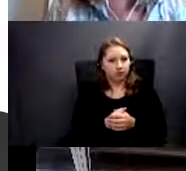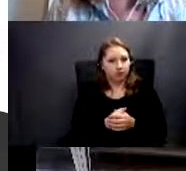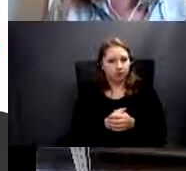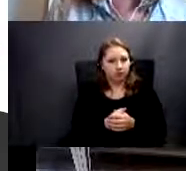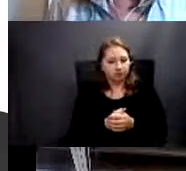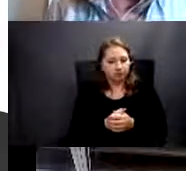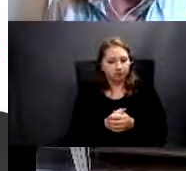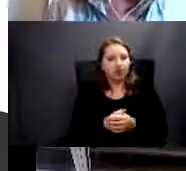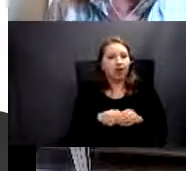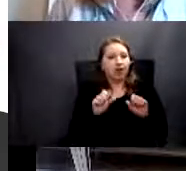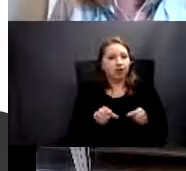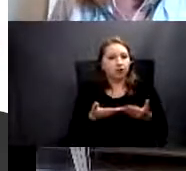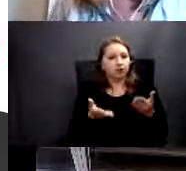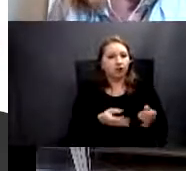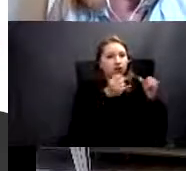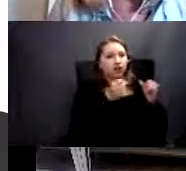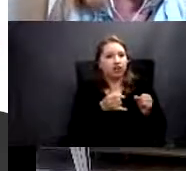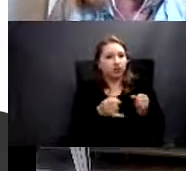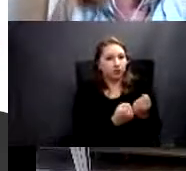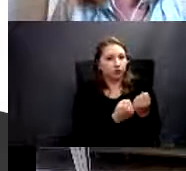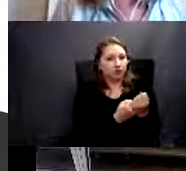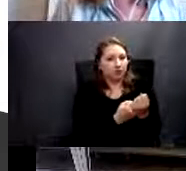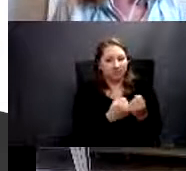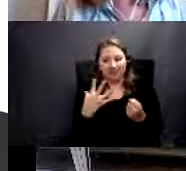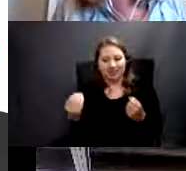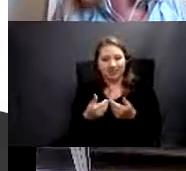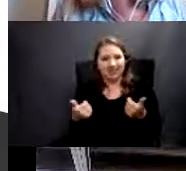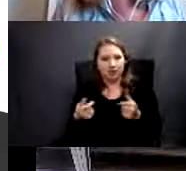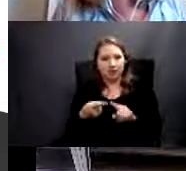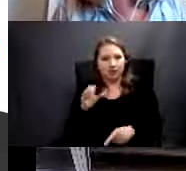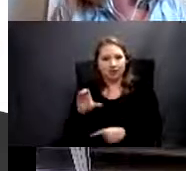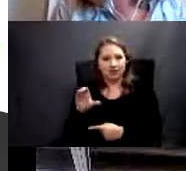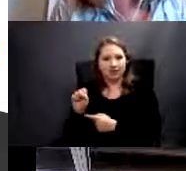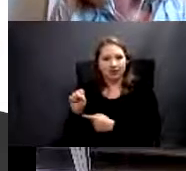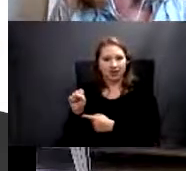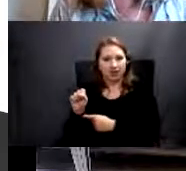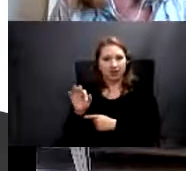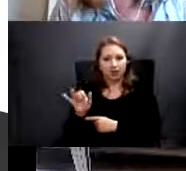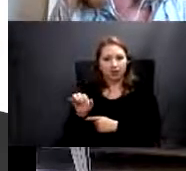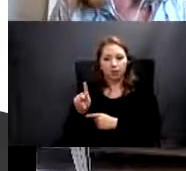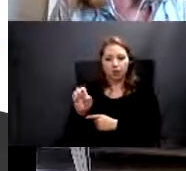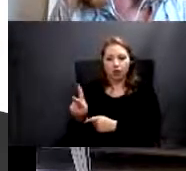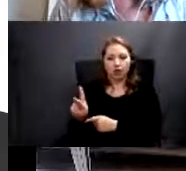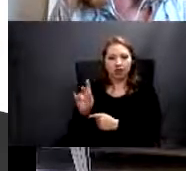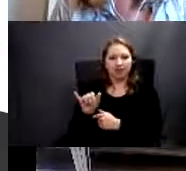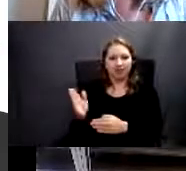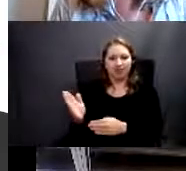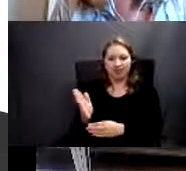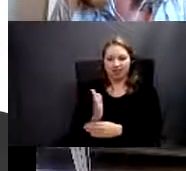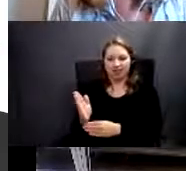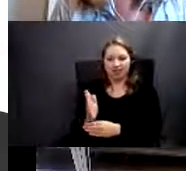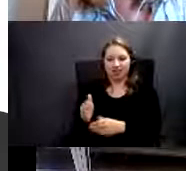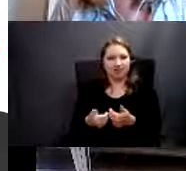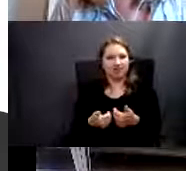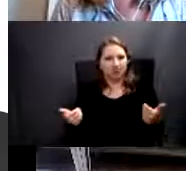individual support outside of the CCS framework is sliding scale, and being able